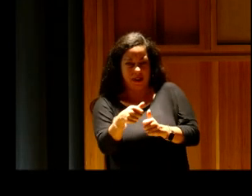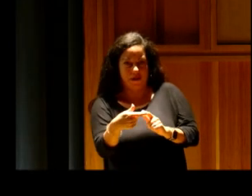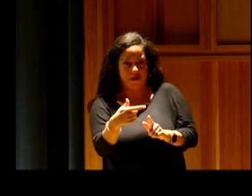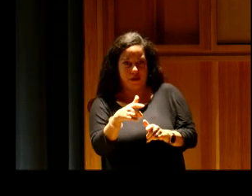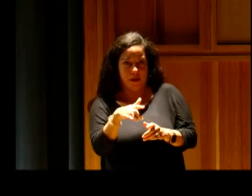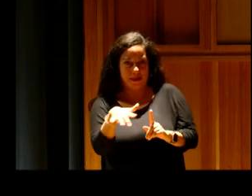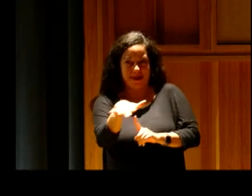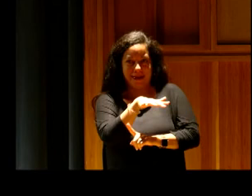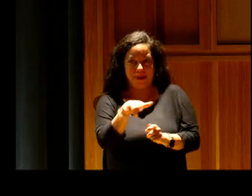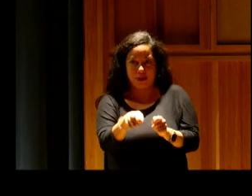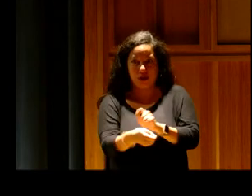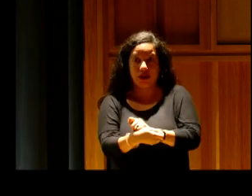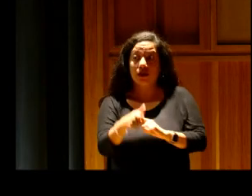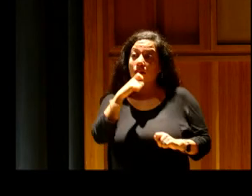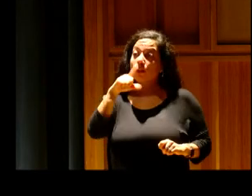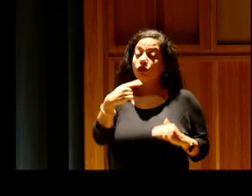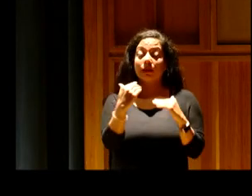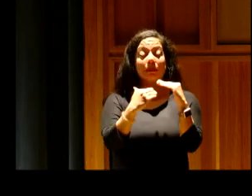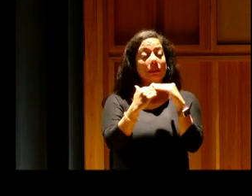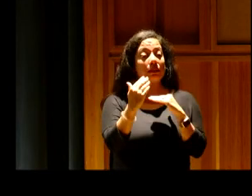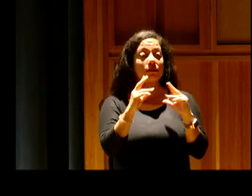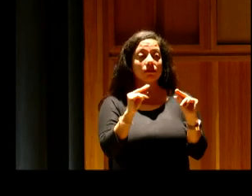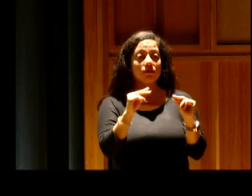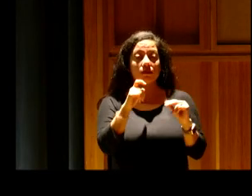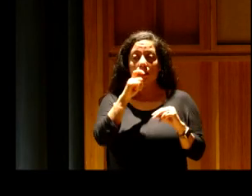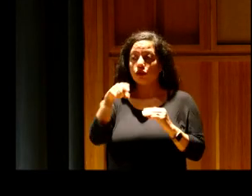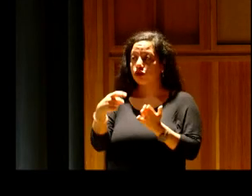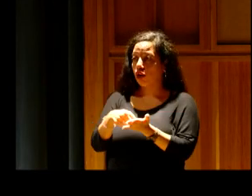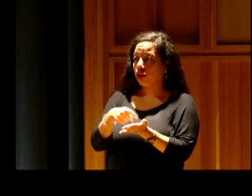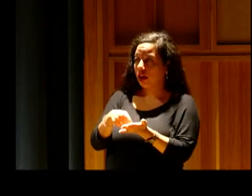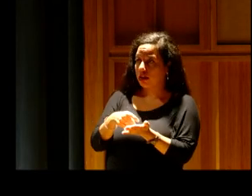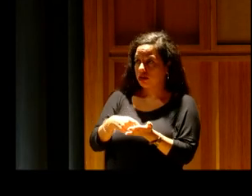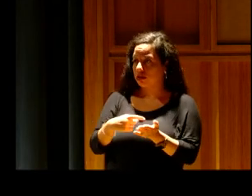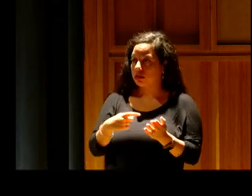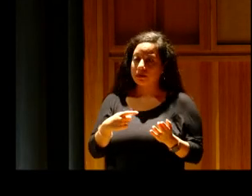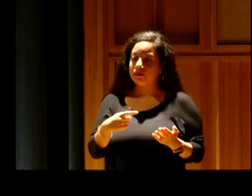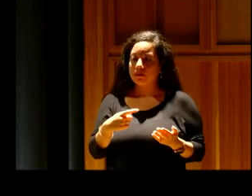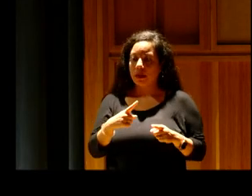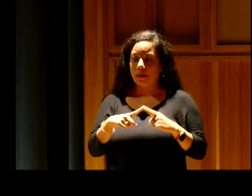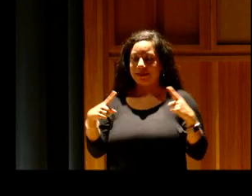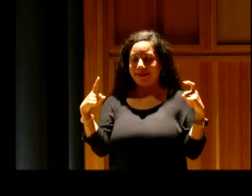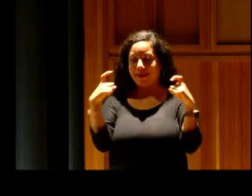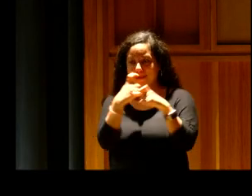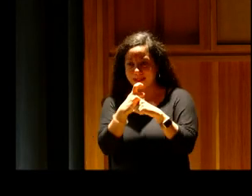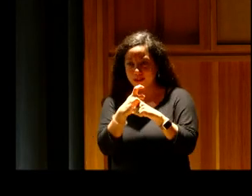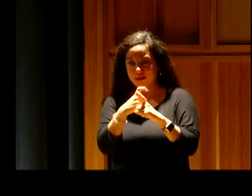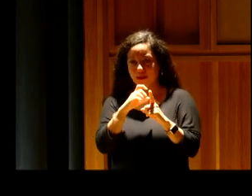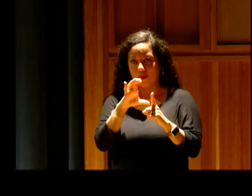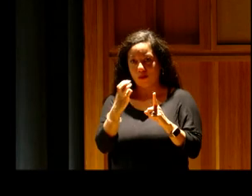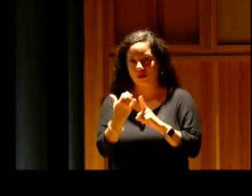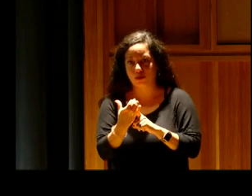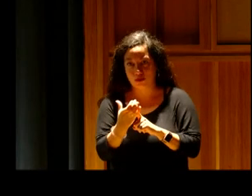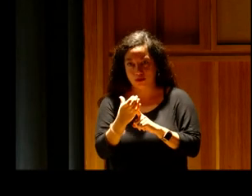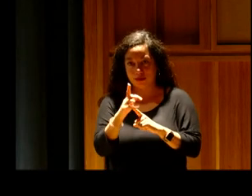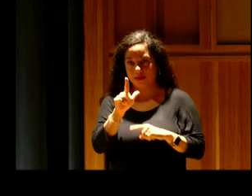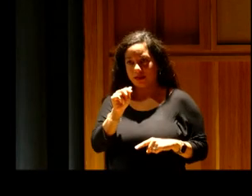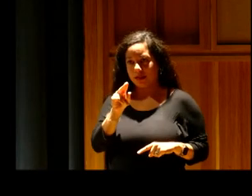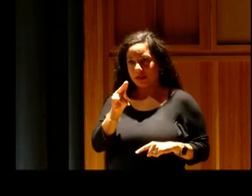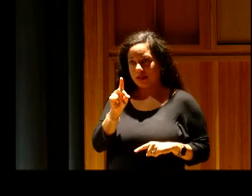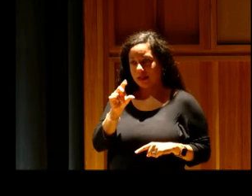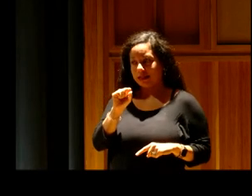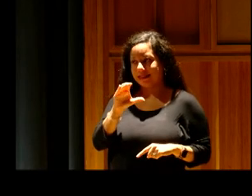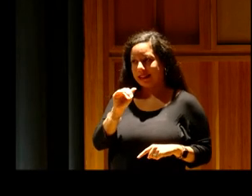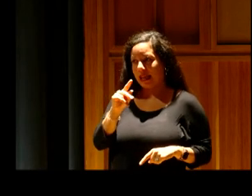climate change. Not just buildings, not just archaeology, but also complex cultural landscapes.